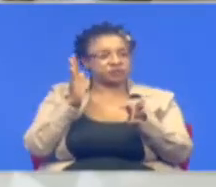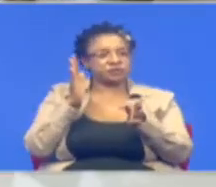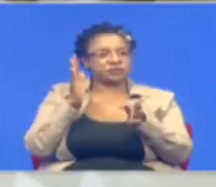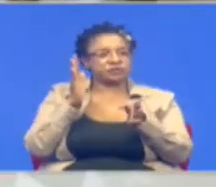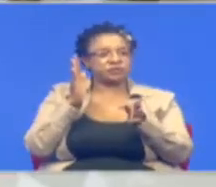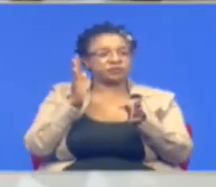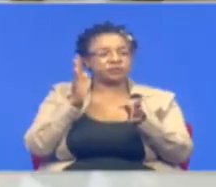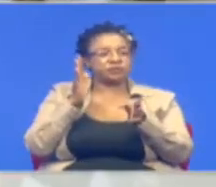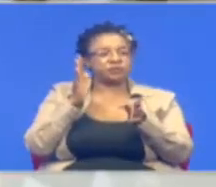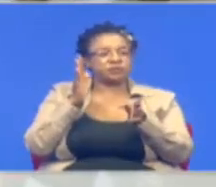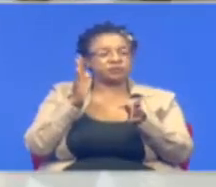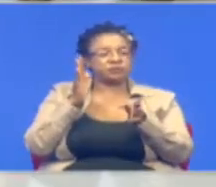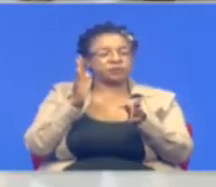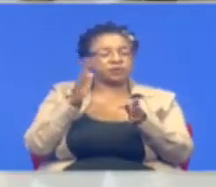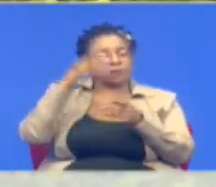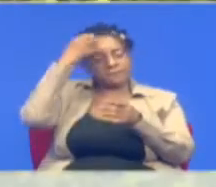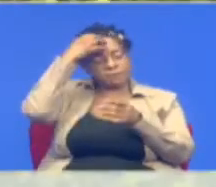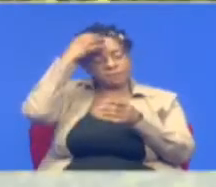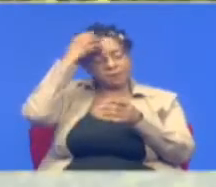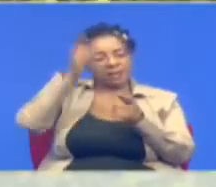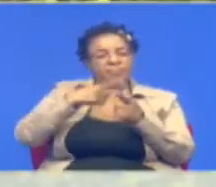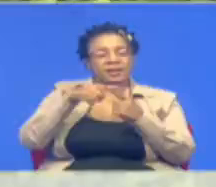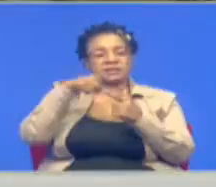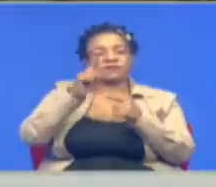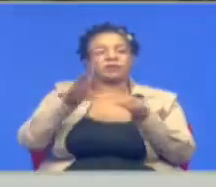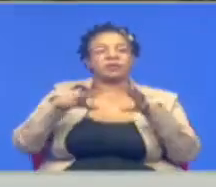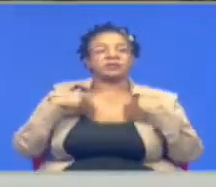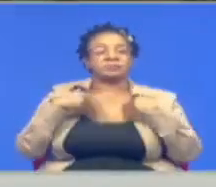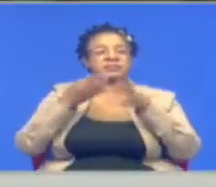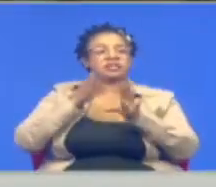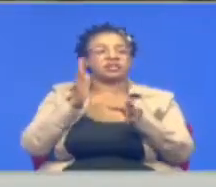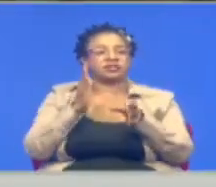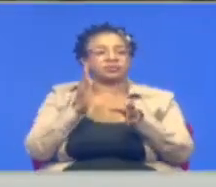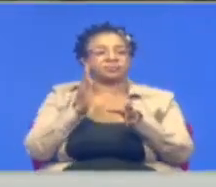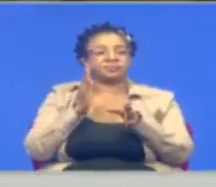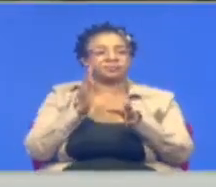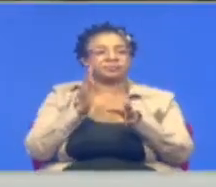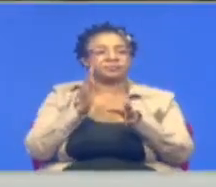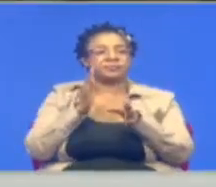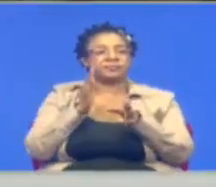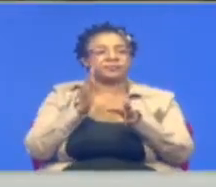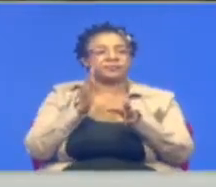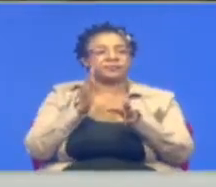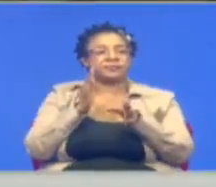Pope, and the Pope will accept that resignation.